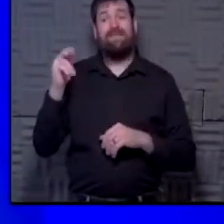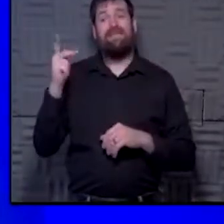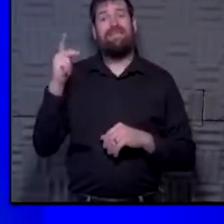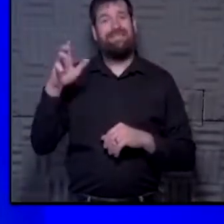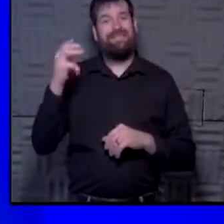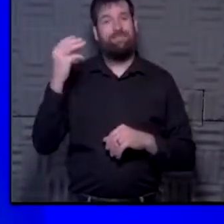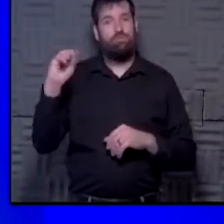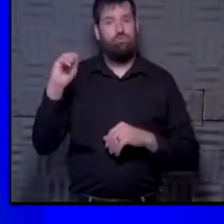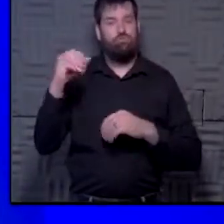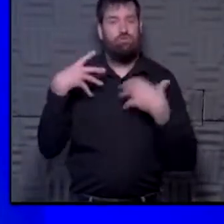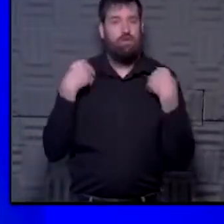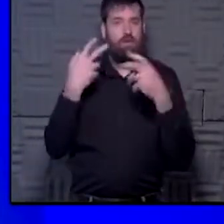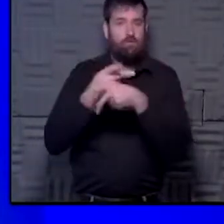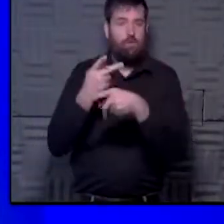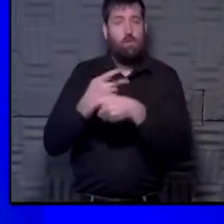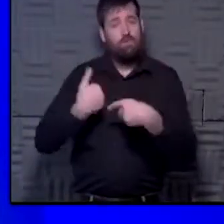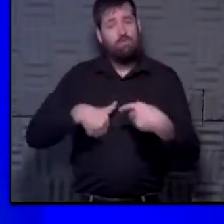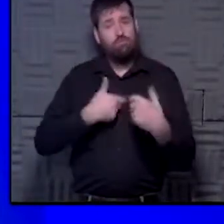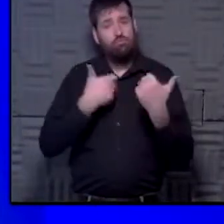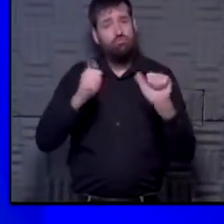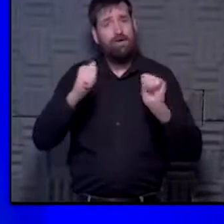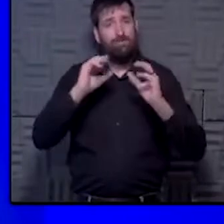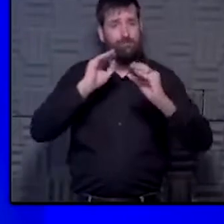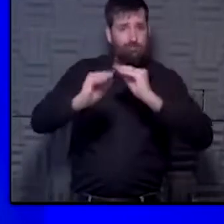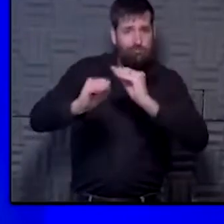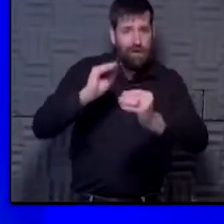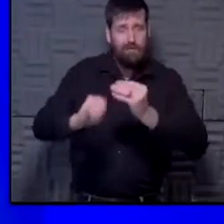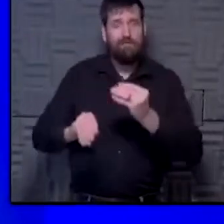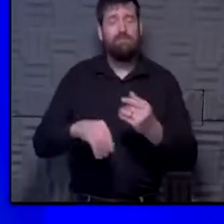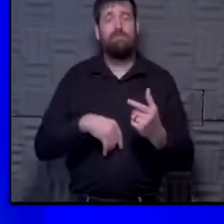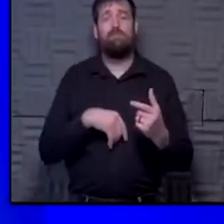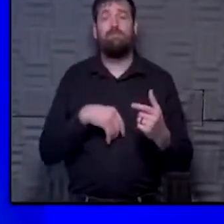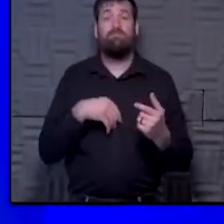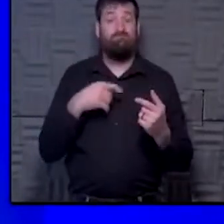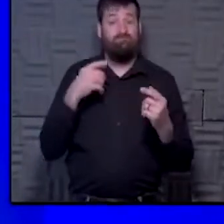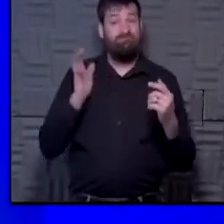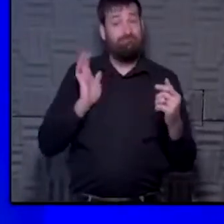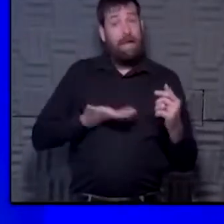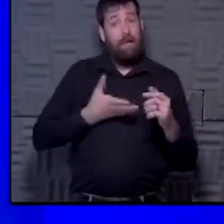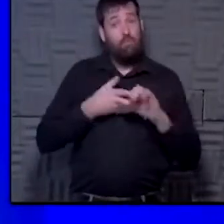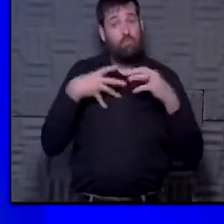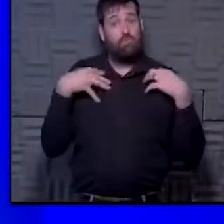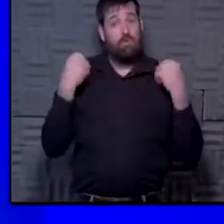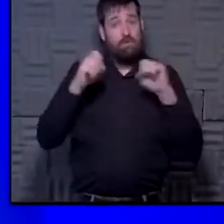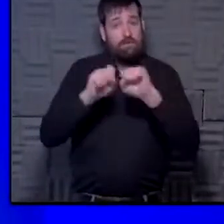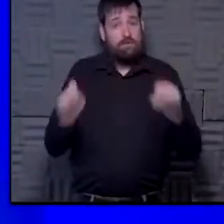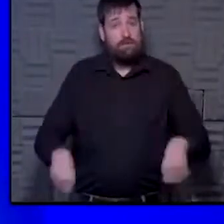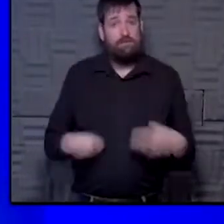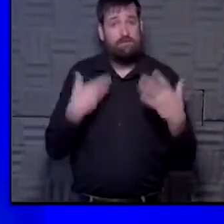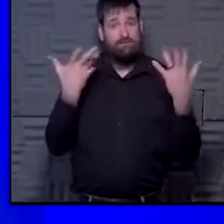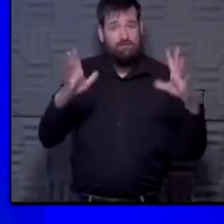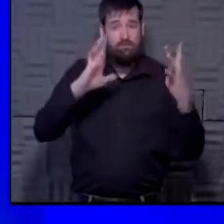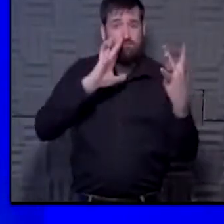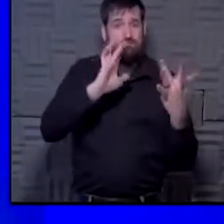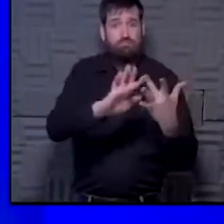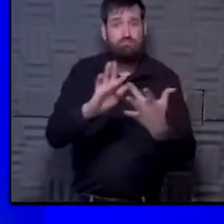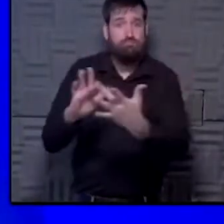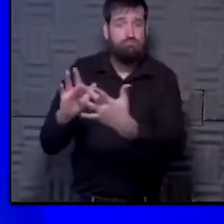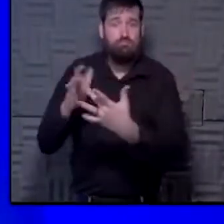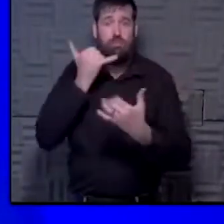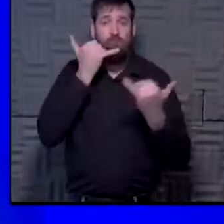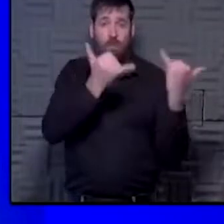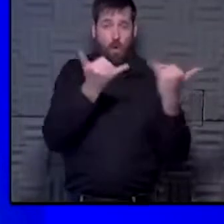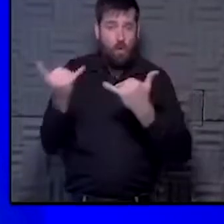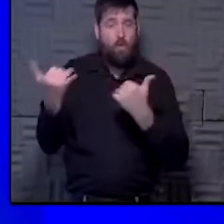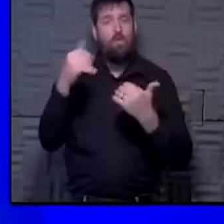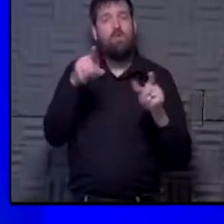Department, all of those things, we are trying to correct that. And then we've heard, even our health system has reached out by phone and by